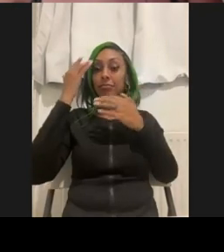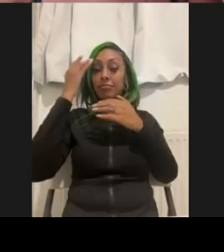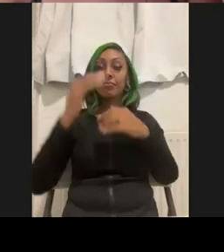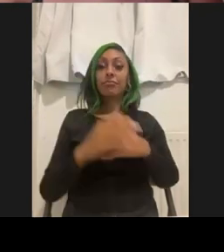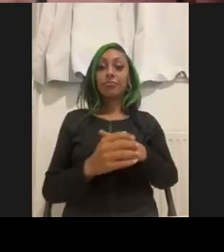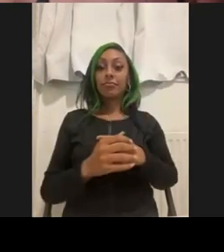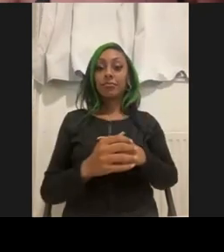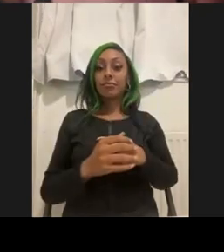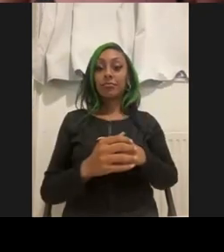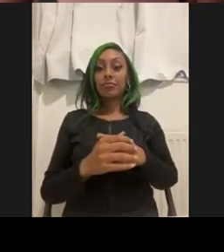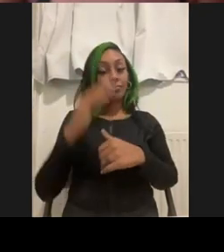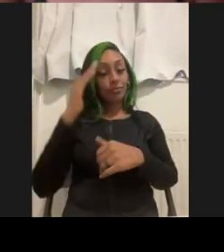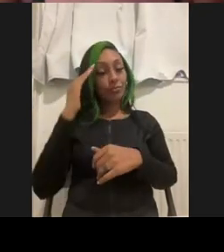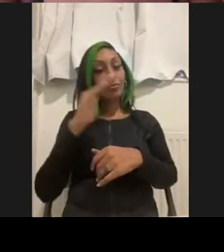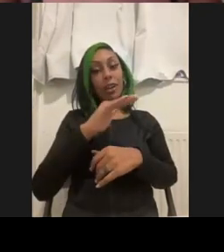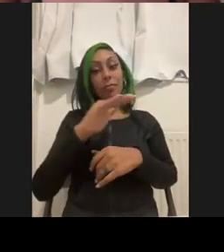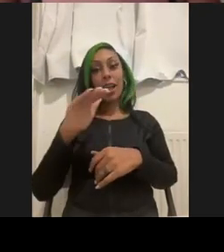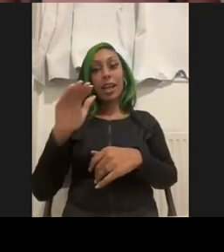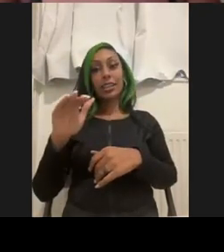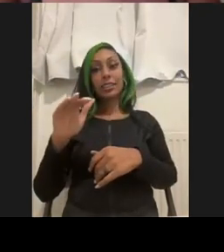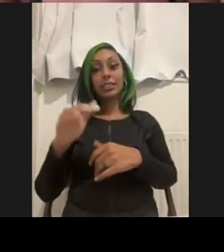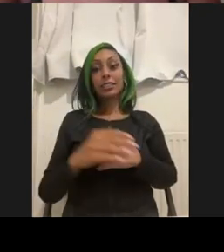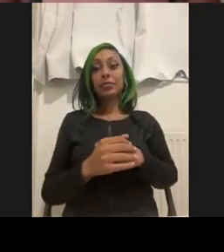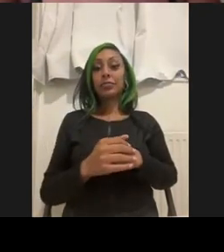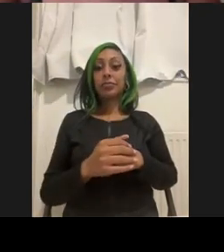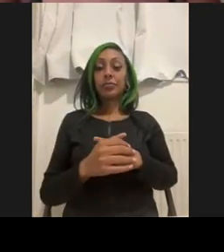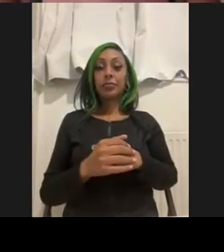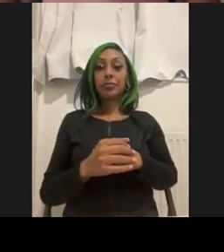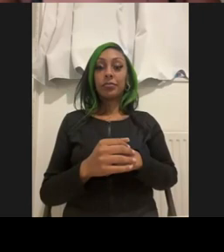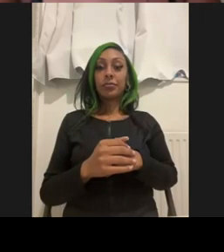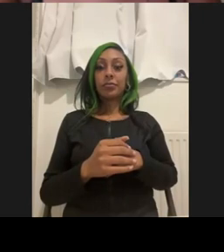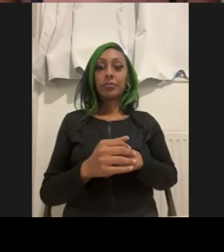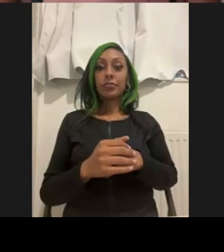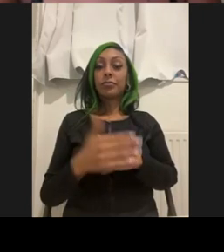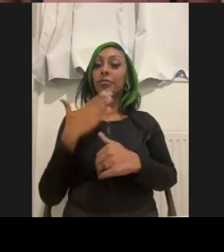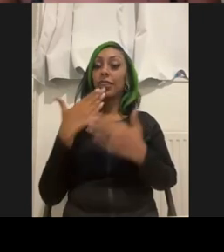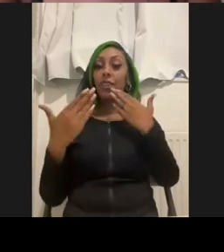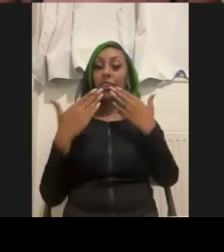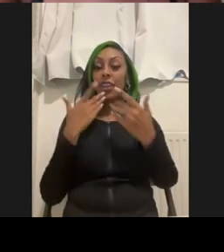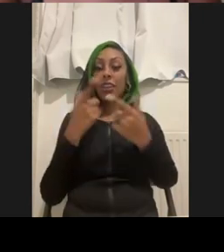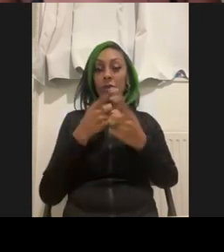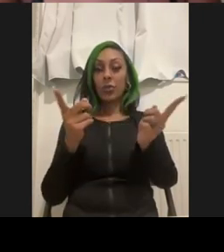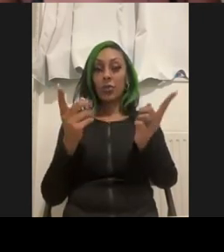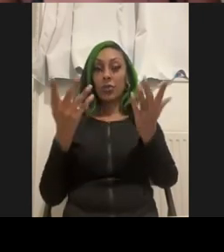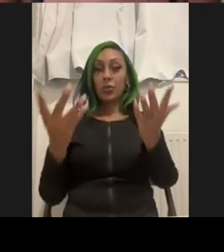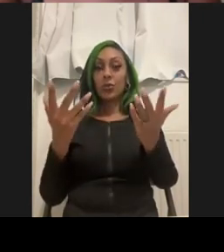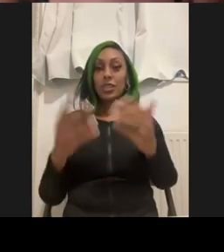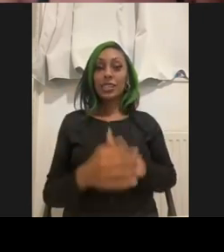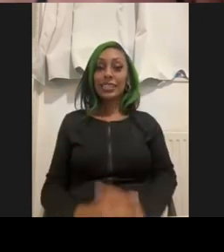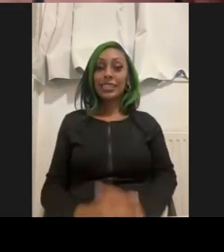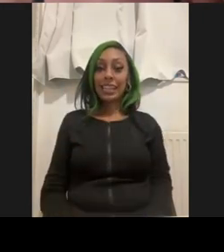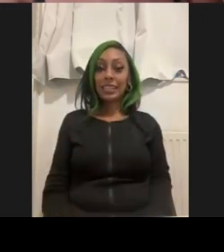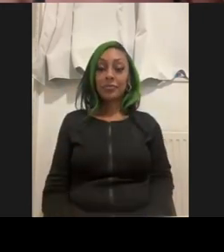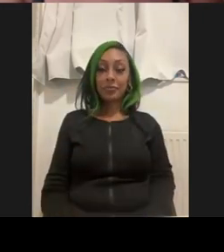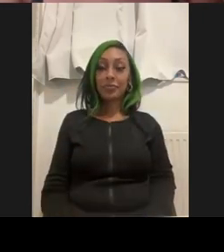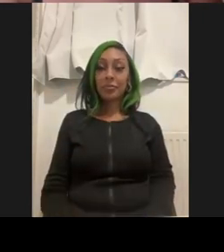Just a reminder of a couple of different things. Firstly, huge thanks to everybody who has spoken today for the work that you are doing and for